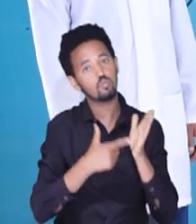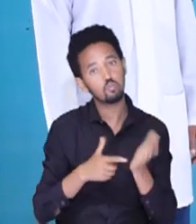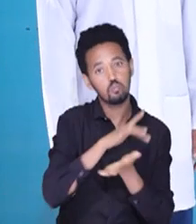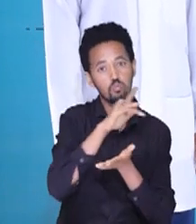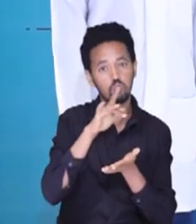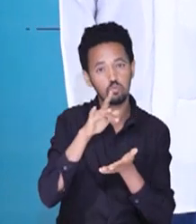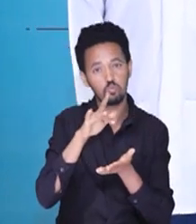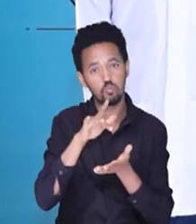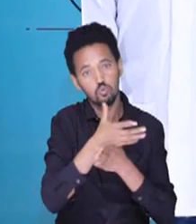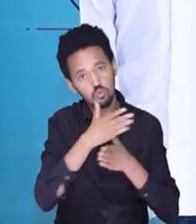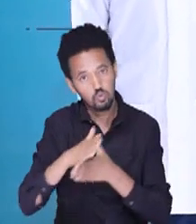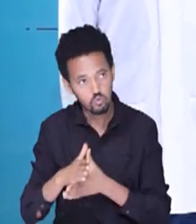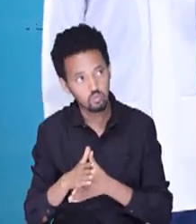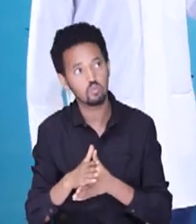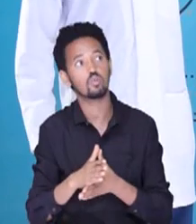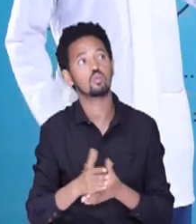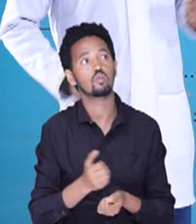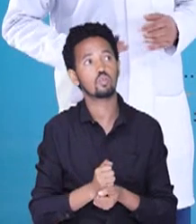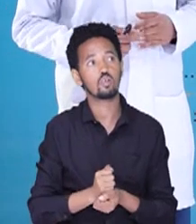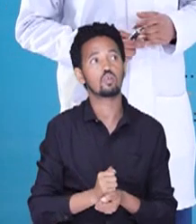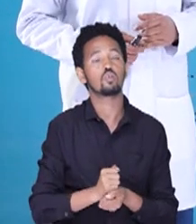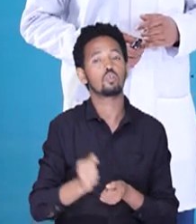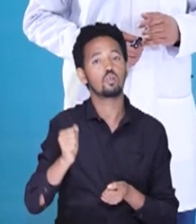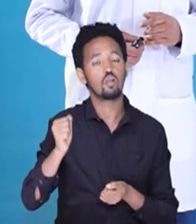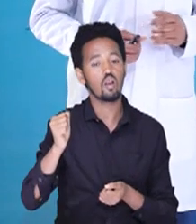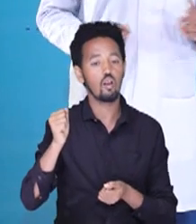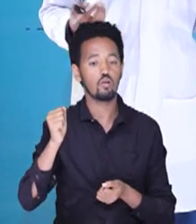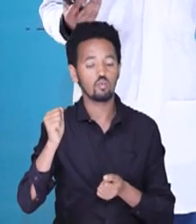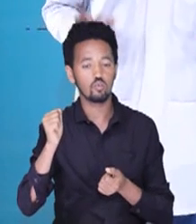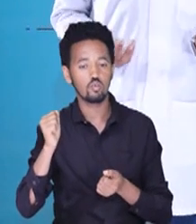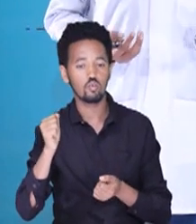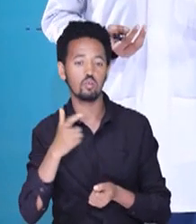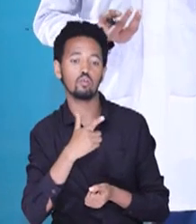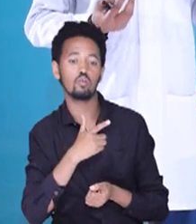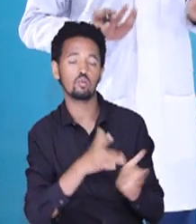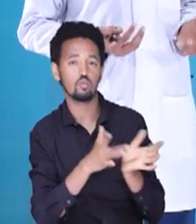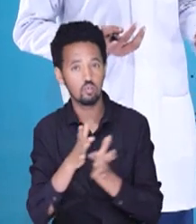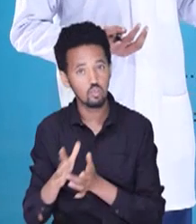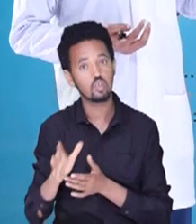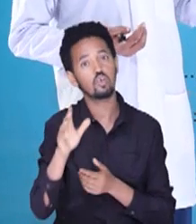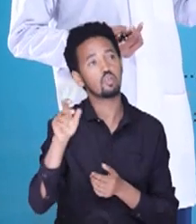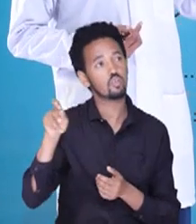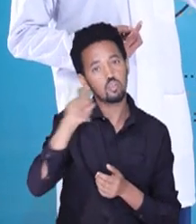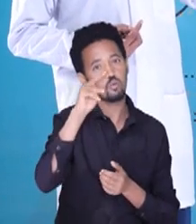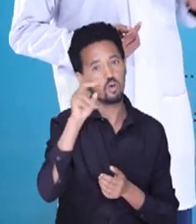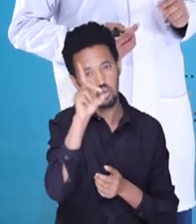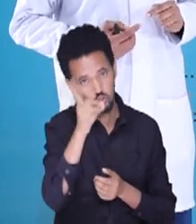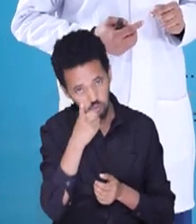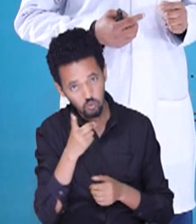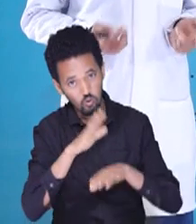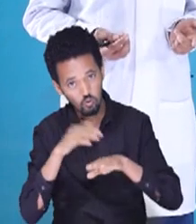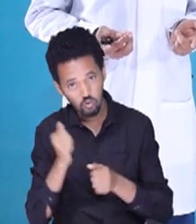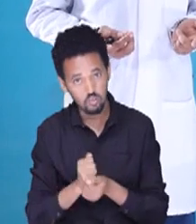between the feudal lords. The great feudal lords was Daimyo. The Daimyo was the feudal warrior